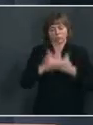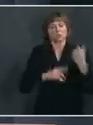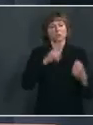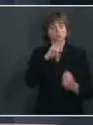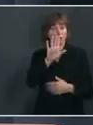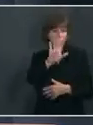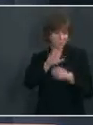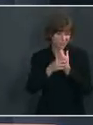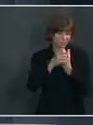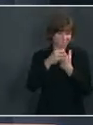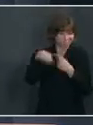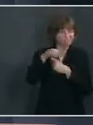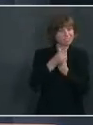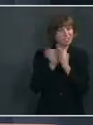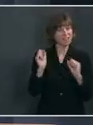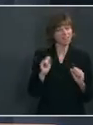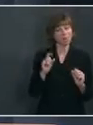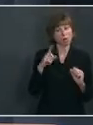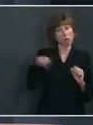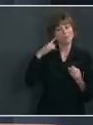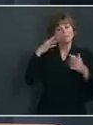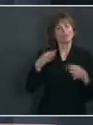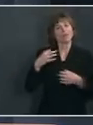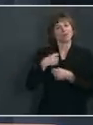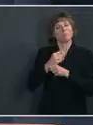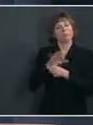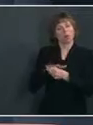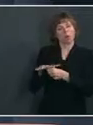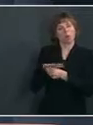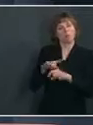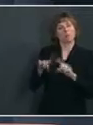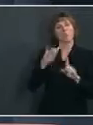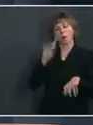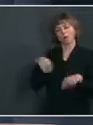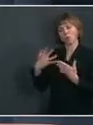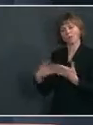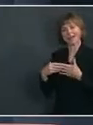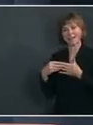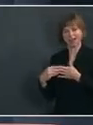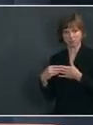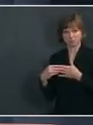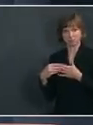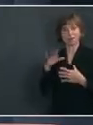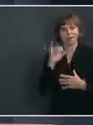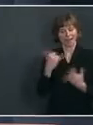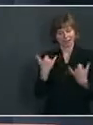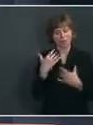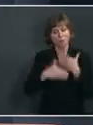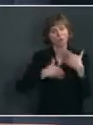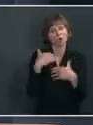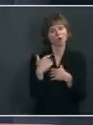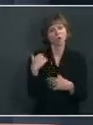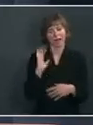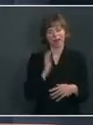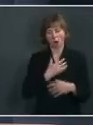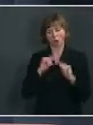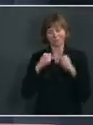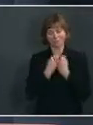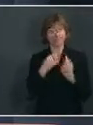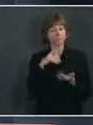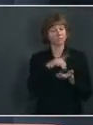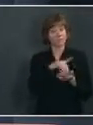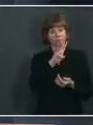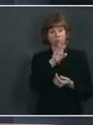they're safe. Those are all good decisions that are going to be made locally, but we want to give them the guidance. That's in process. Our team is working on that. Dr. Walensky,